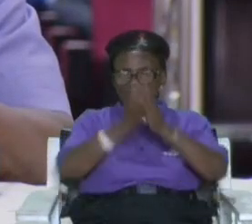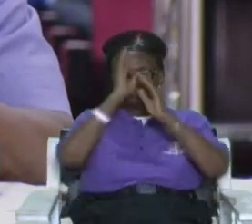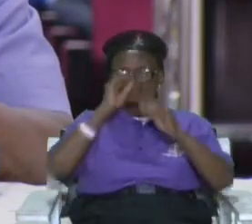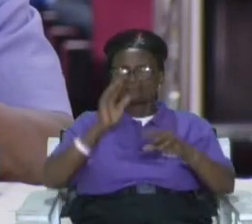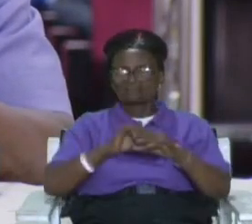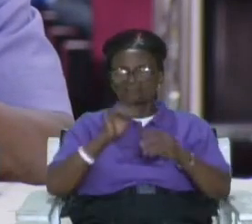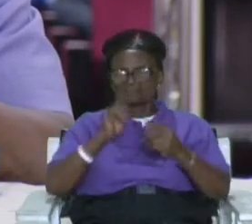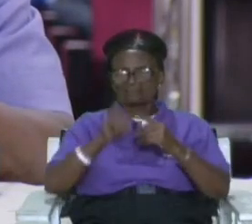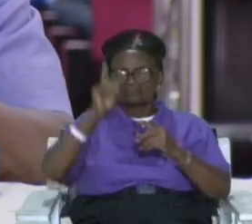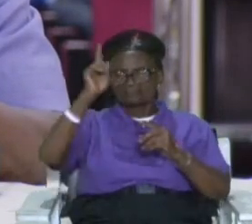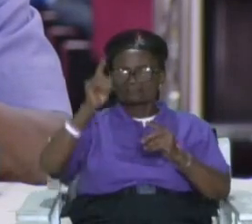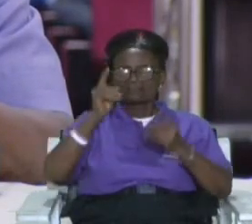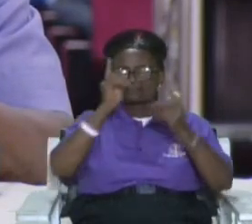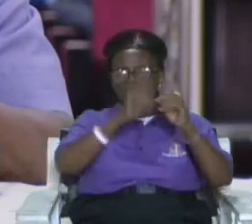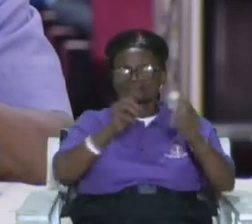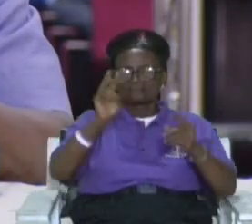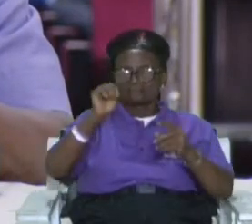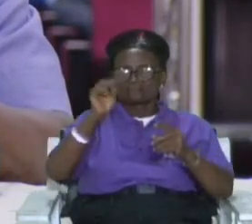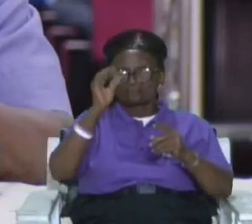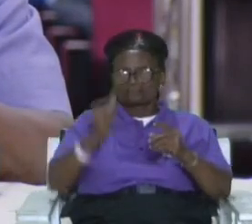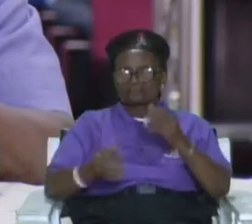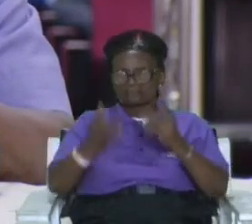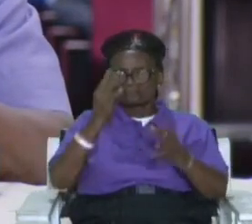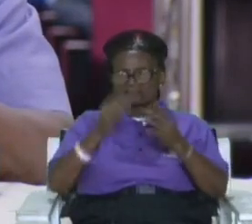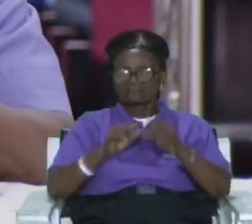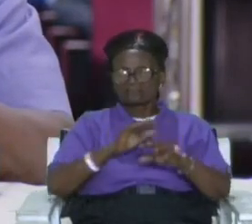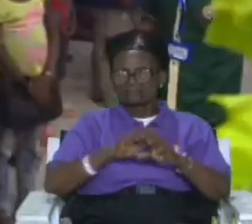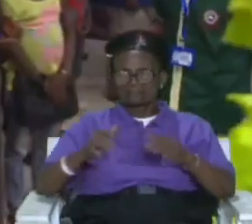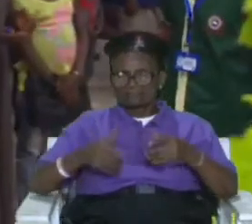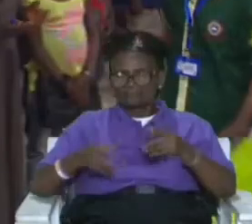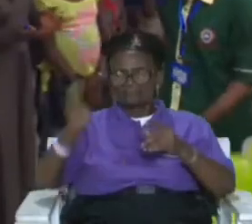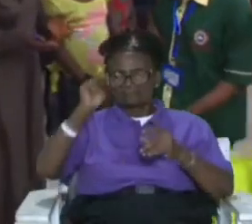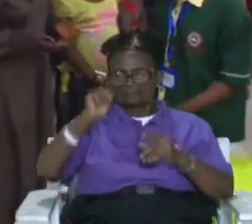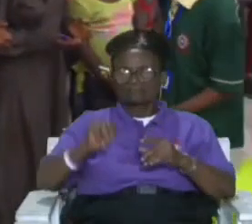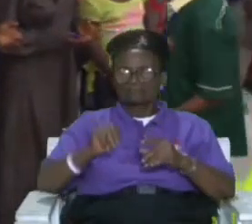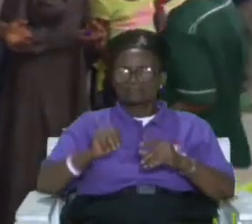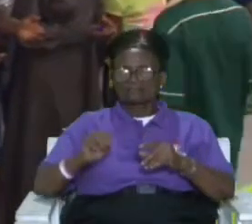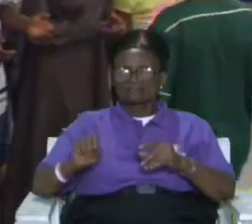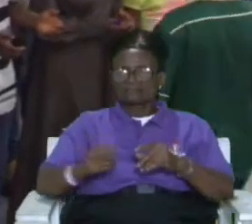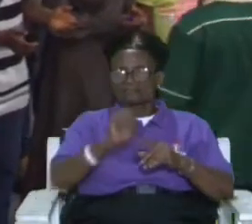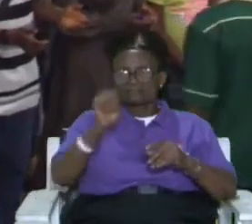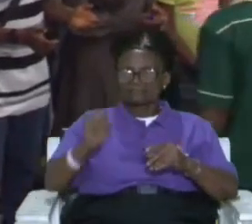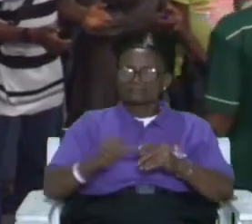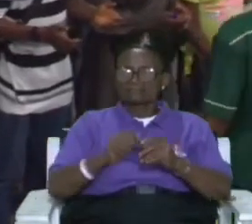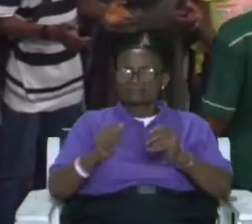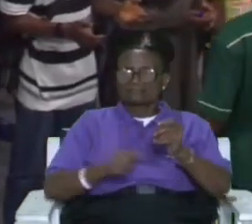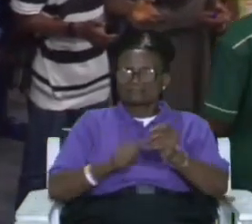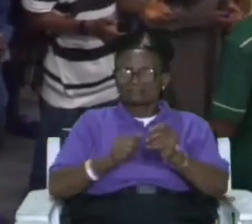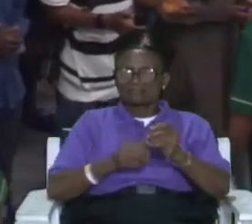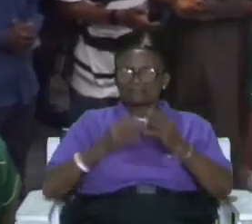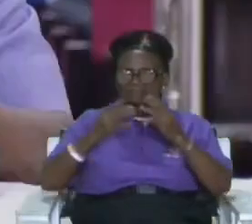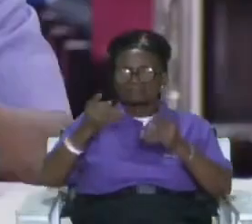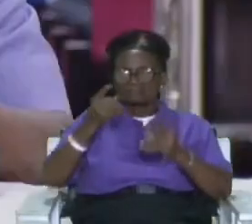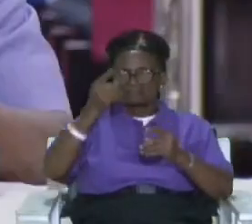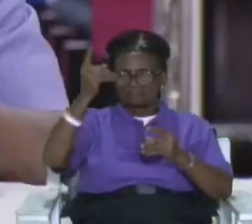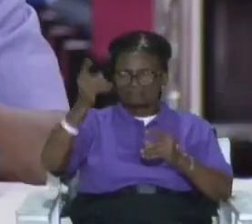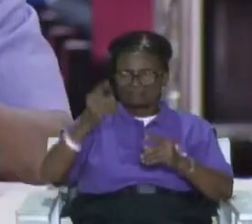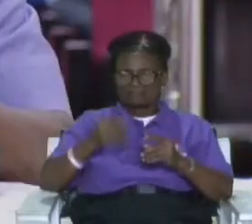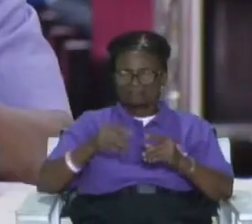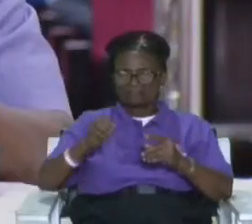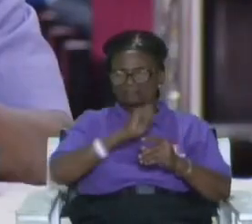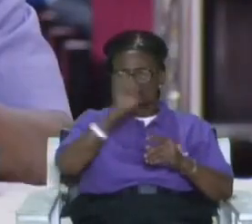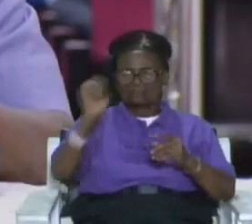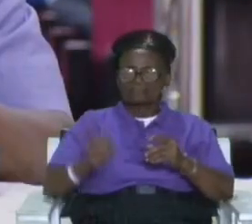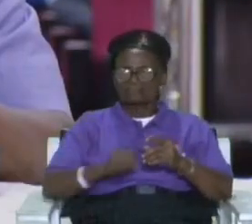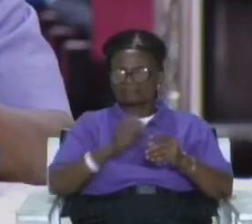fire. And don't let them ever backslide. Thank you, Almighty God, for in